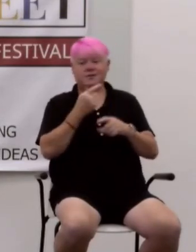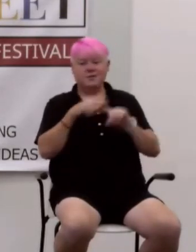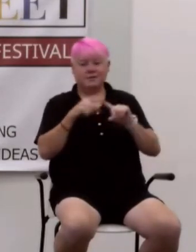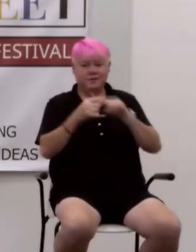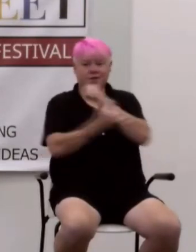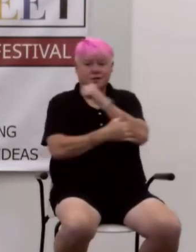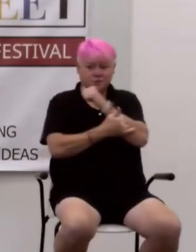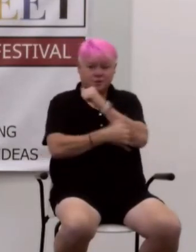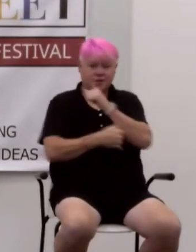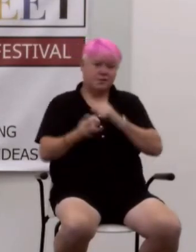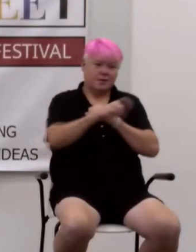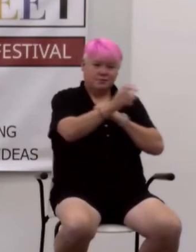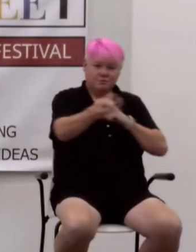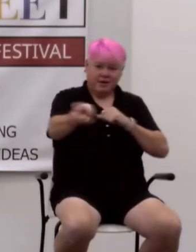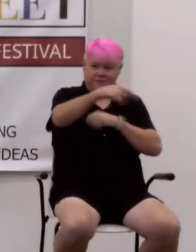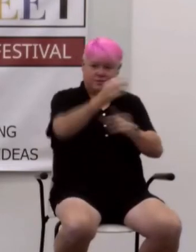travel,